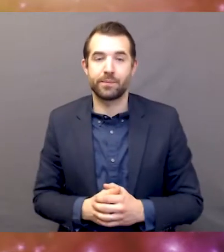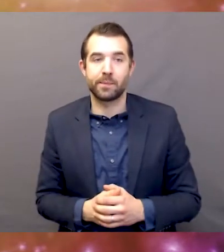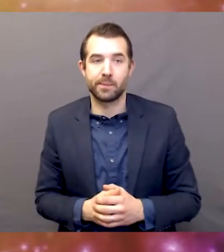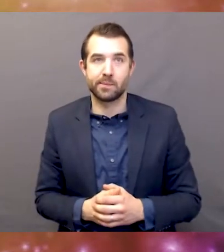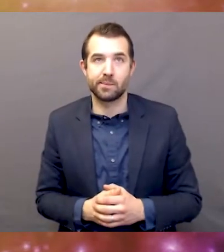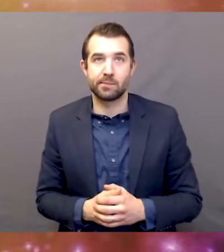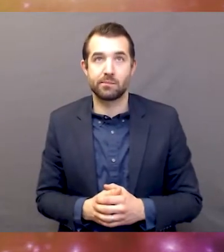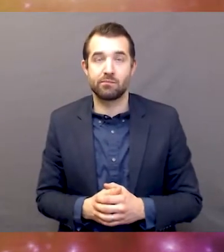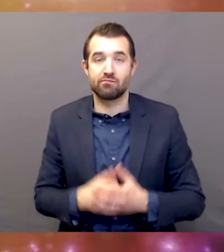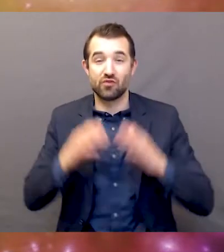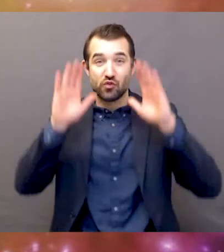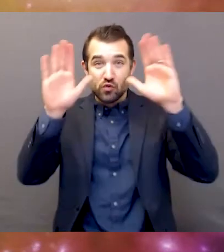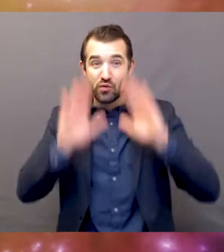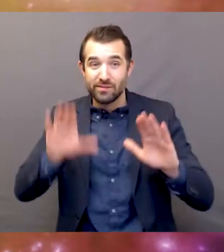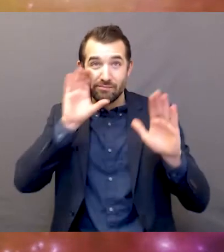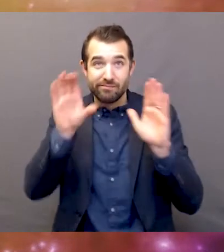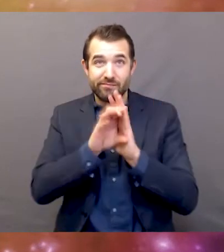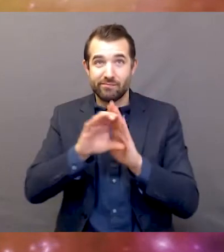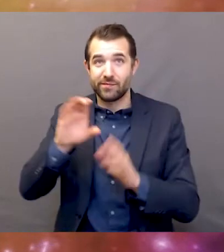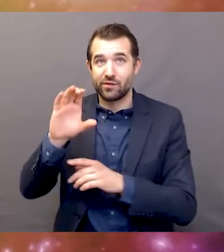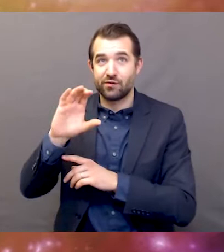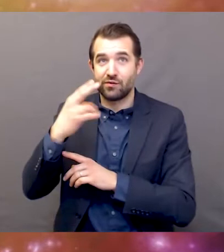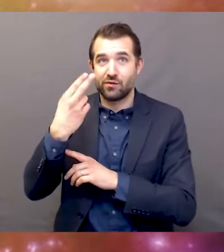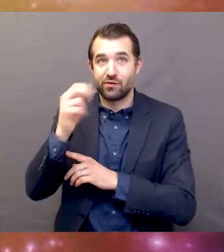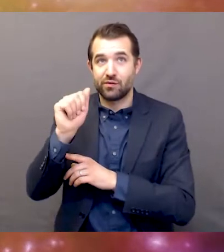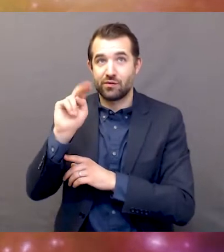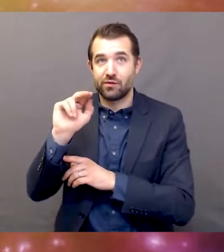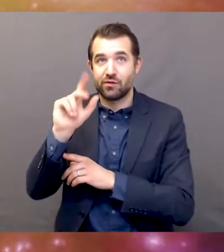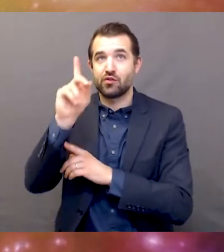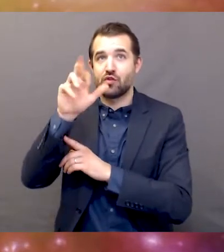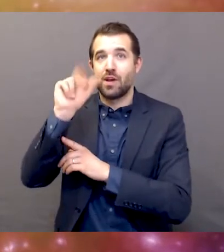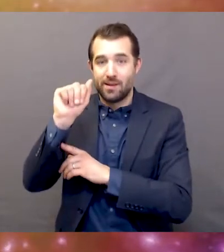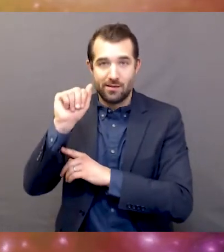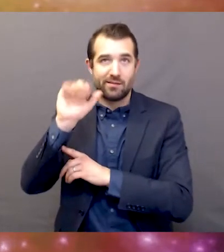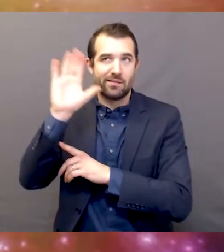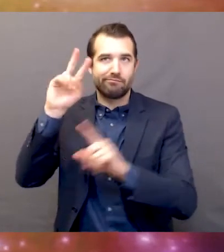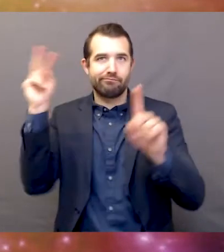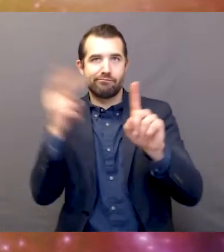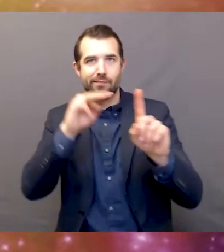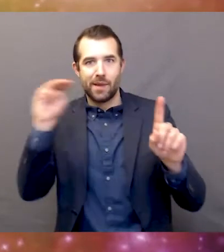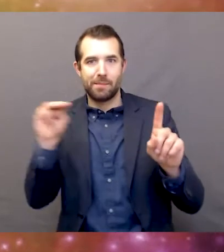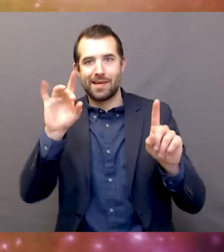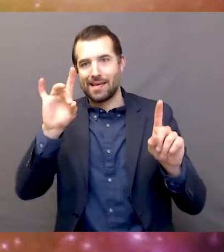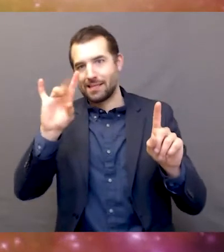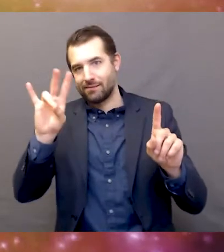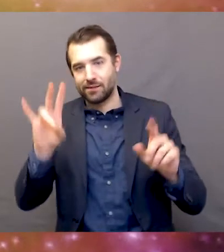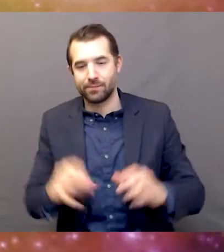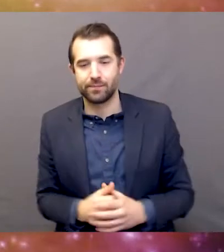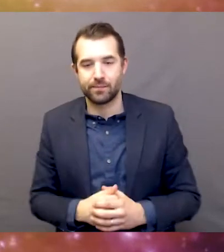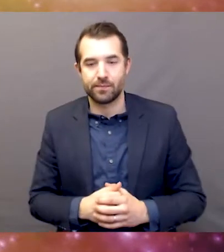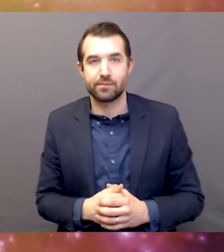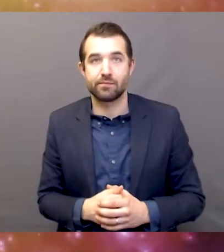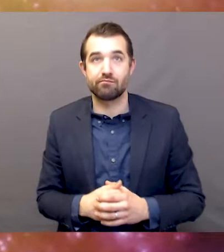This is a remarkable image of Chandra's view of M87. These are essentially raw images. This is a